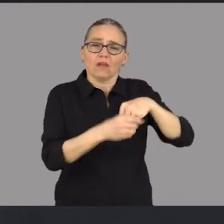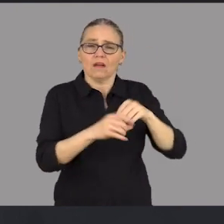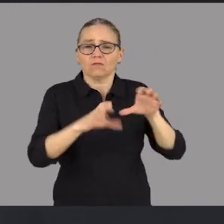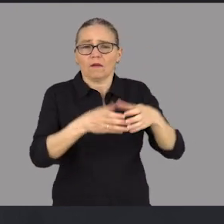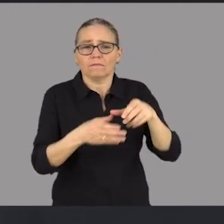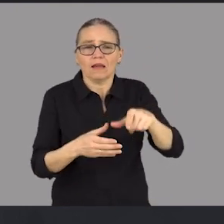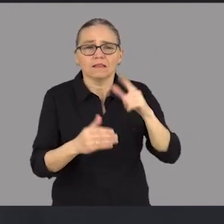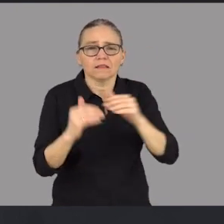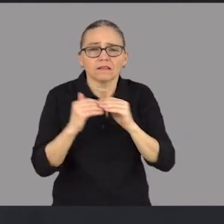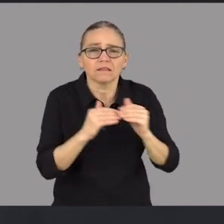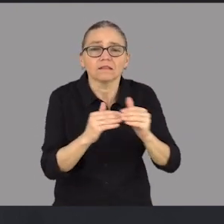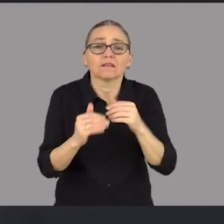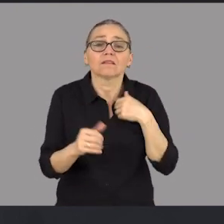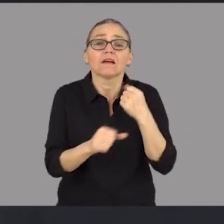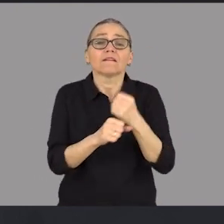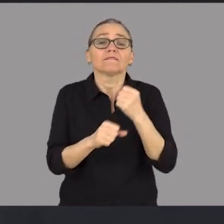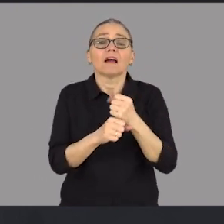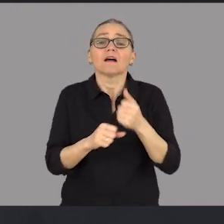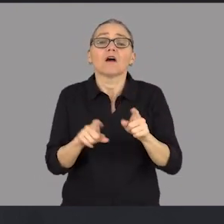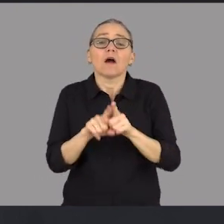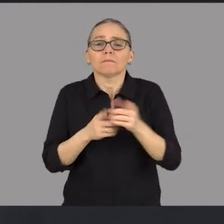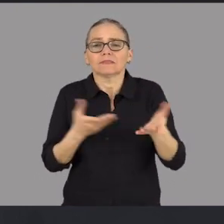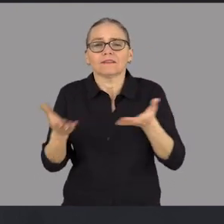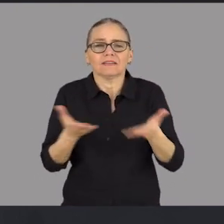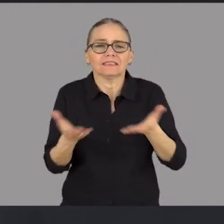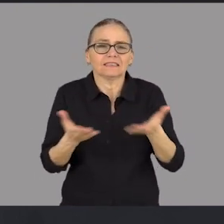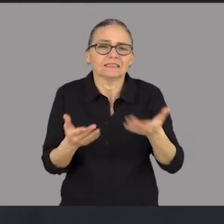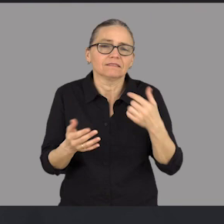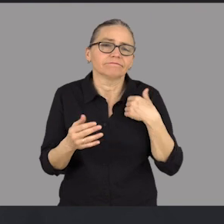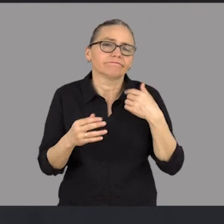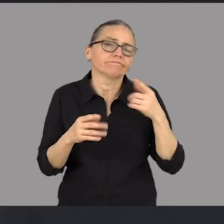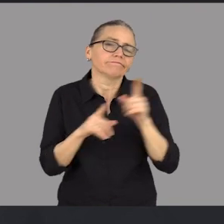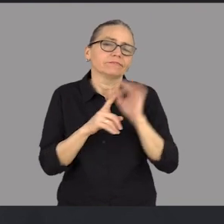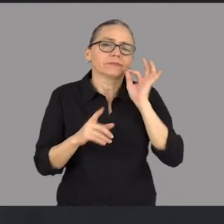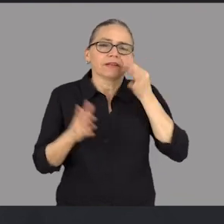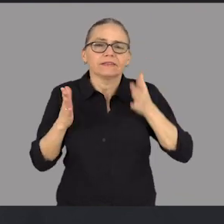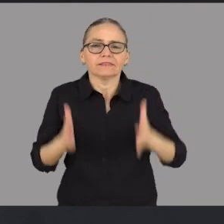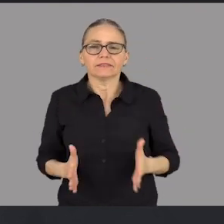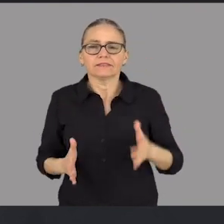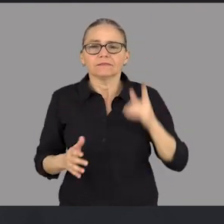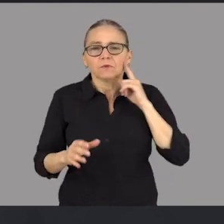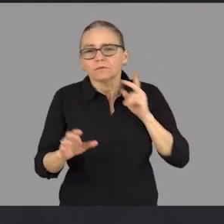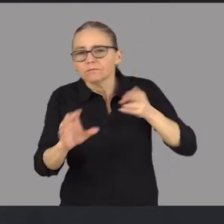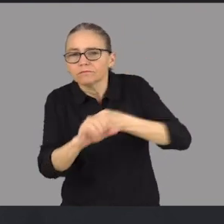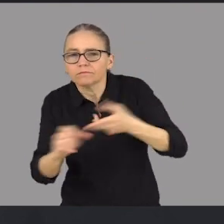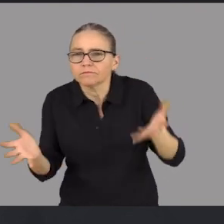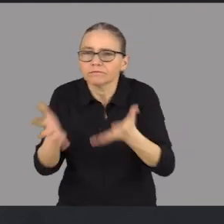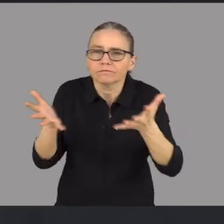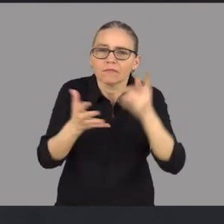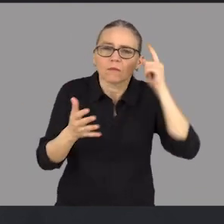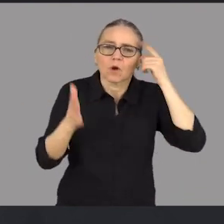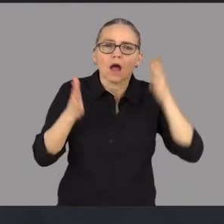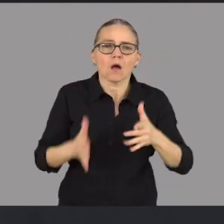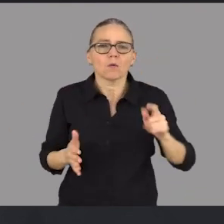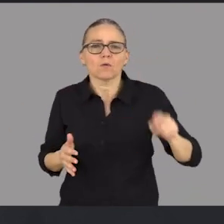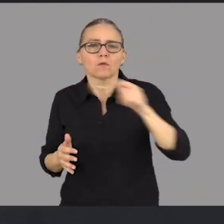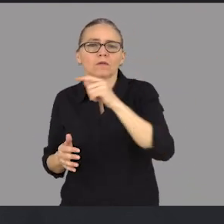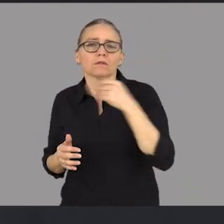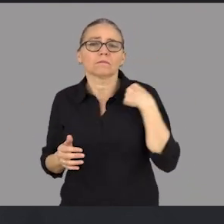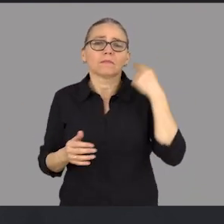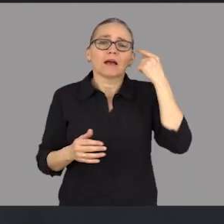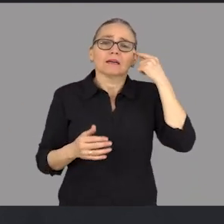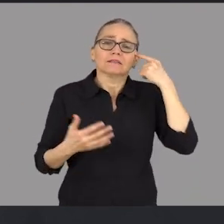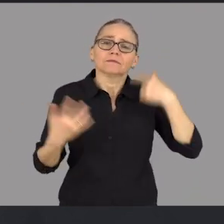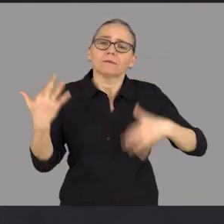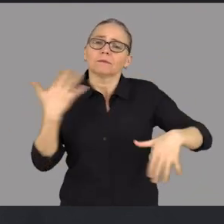working. I used to work as with clients and more as a service provider than employer engagement. And I think that the tides